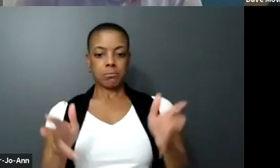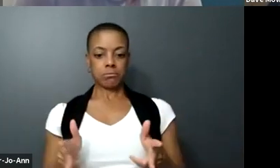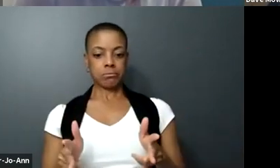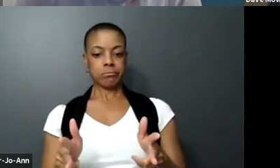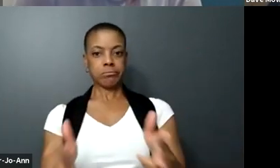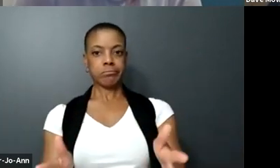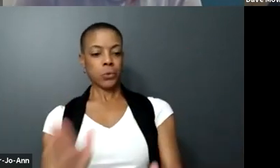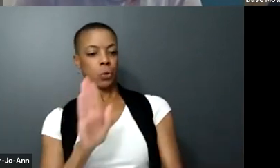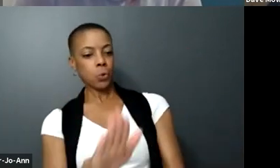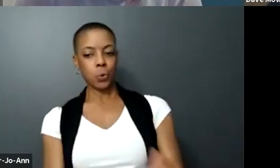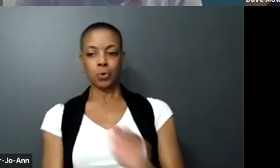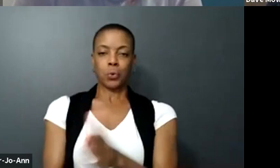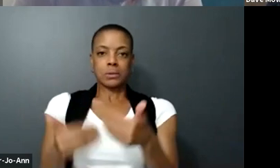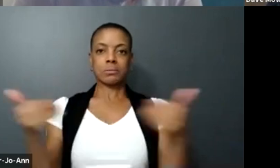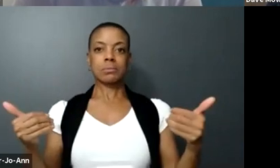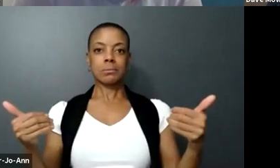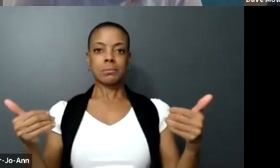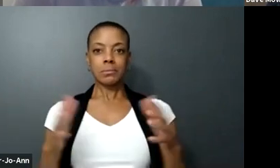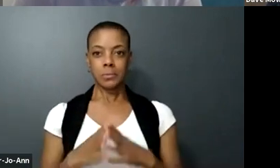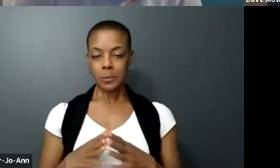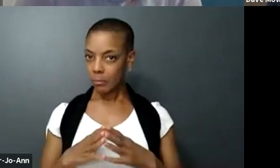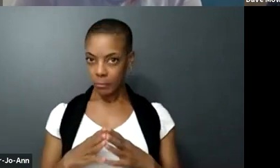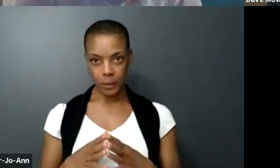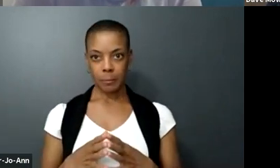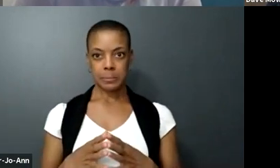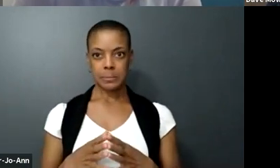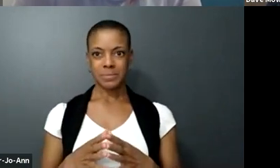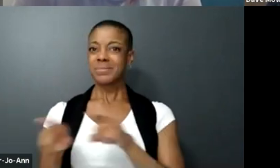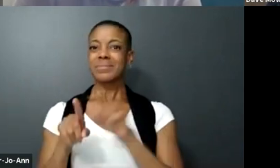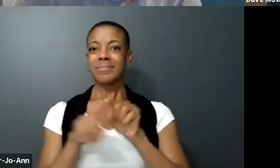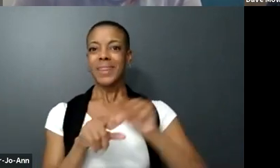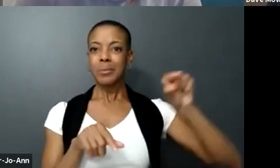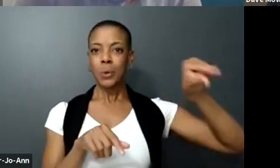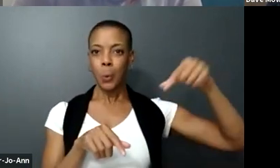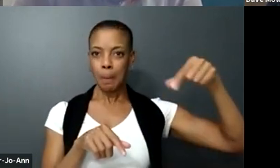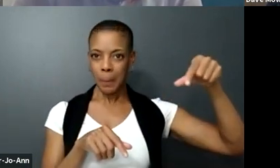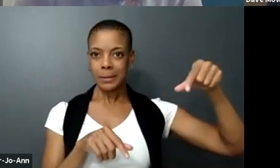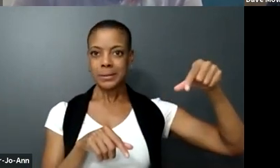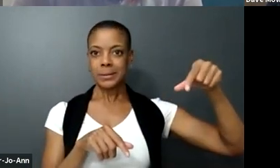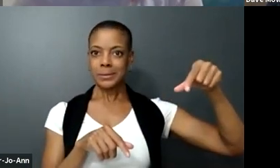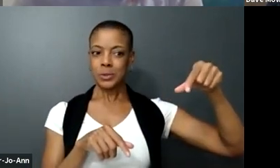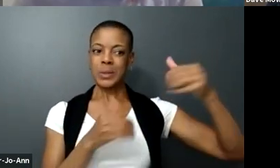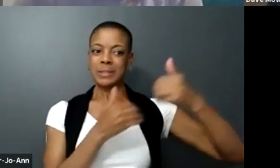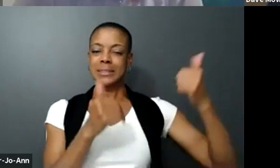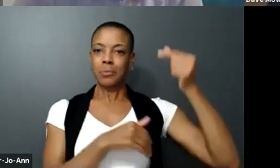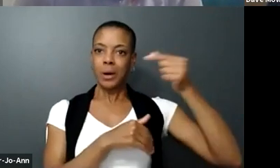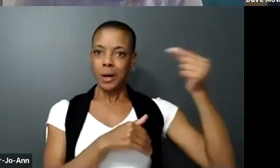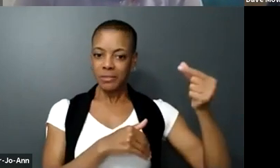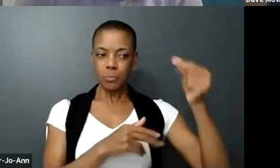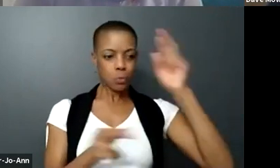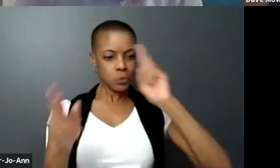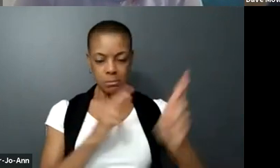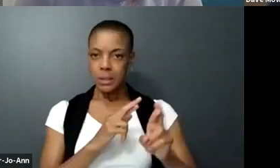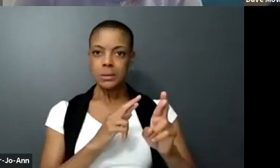of Niagara, that affirms that we're separate nations and separate governments, and we will respect each other. And then you have our treaties, which